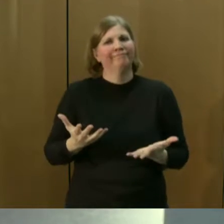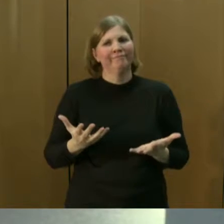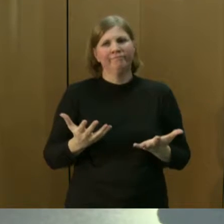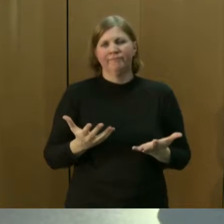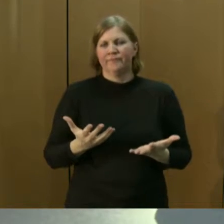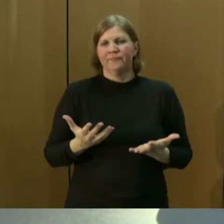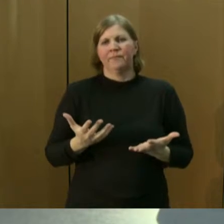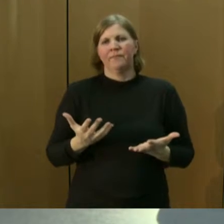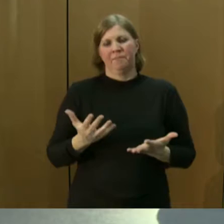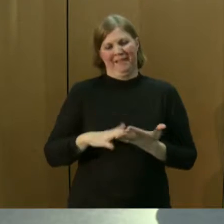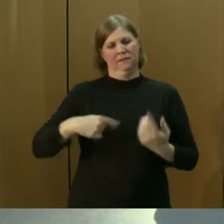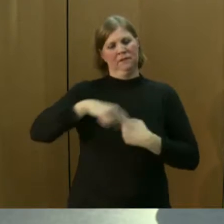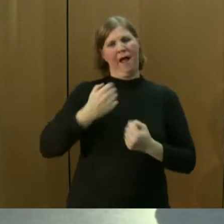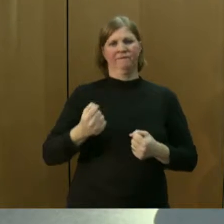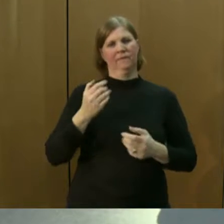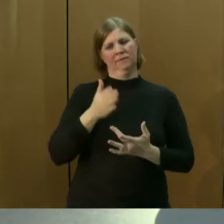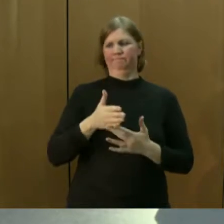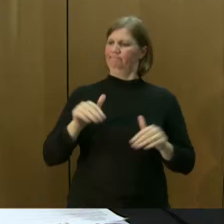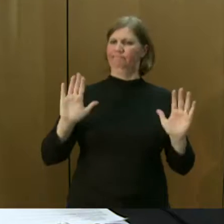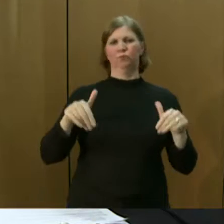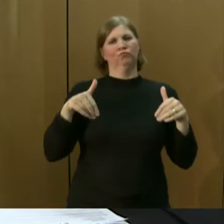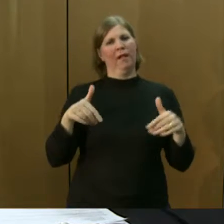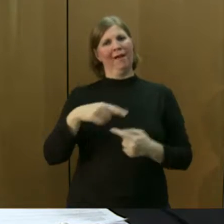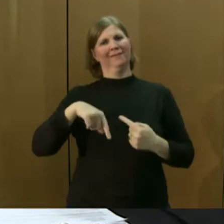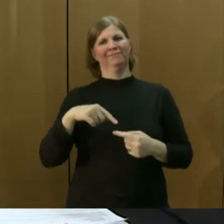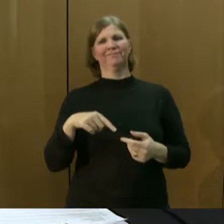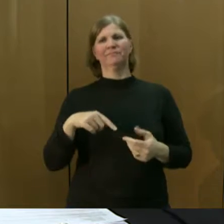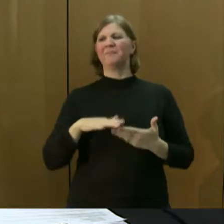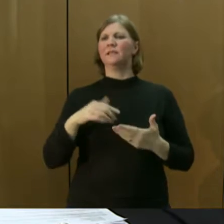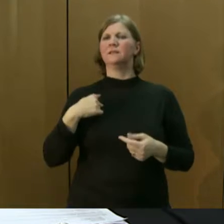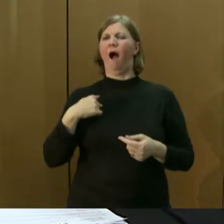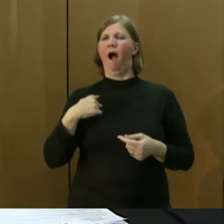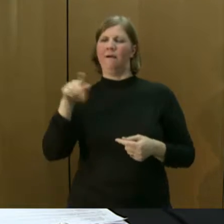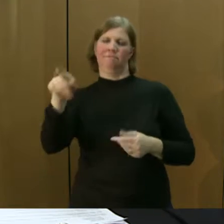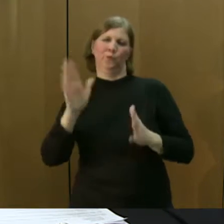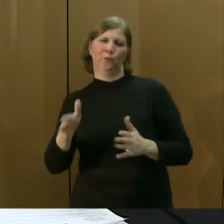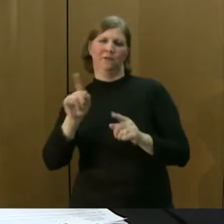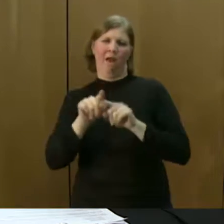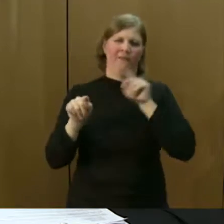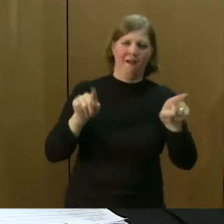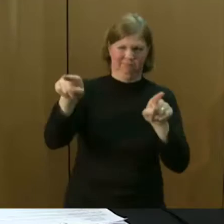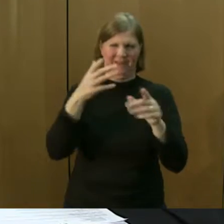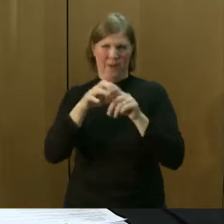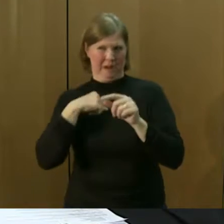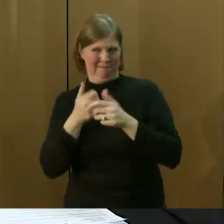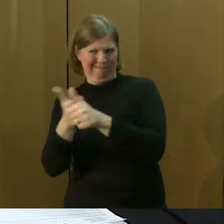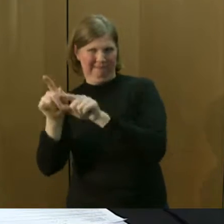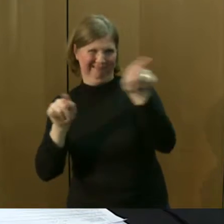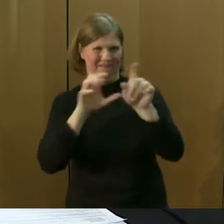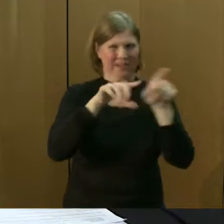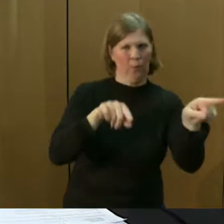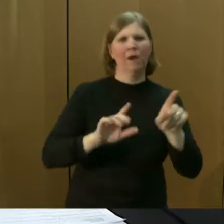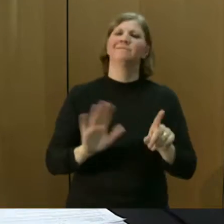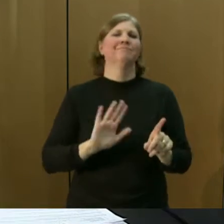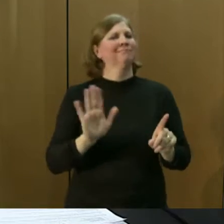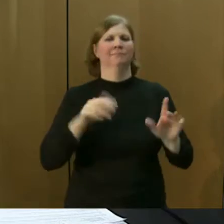do is, this time last year, there were 340 venues on our system. That's the level of information that you had to wade